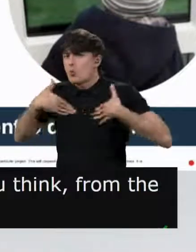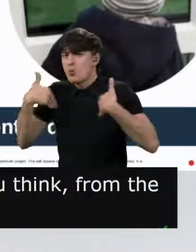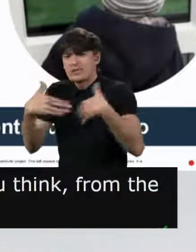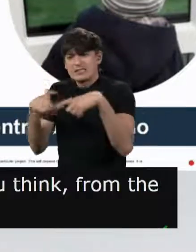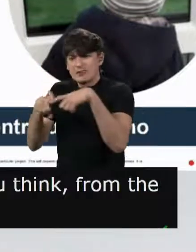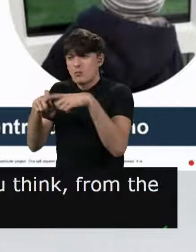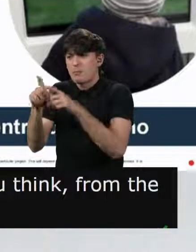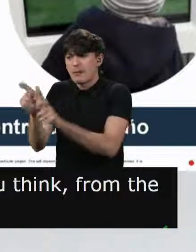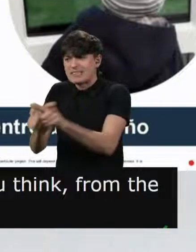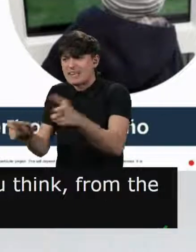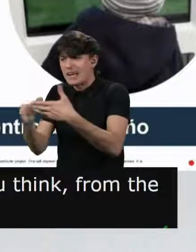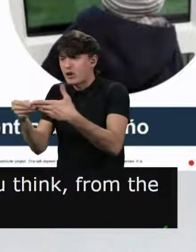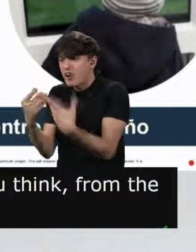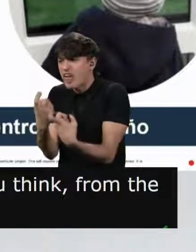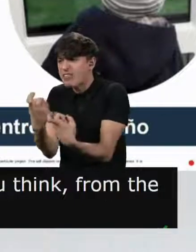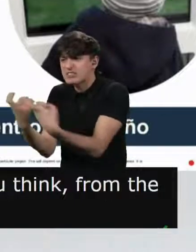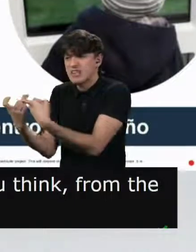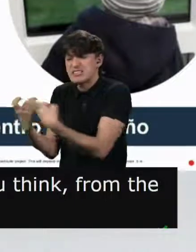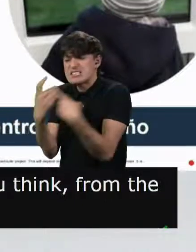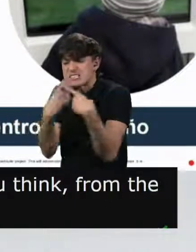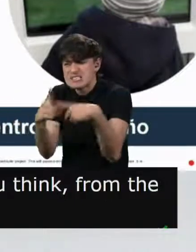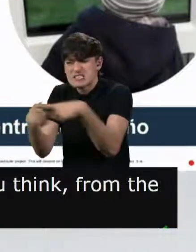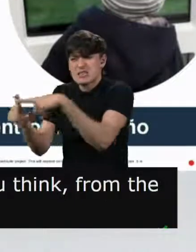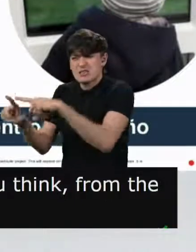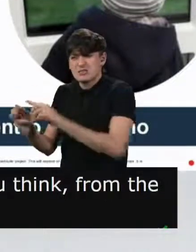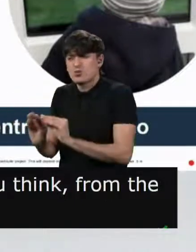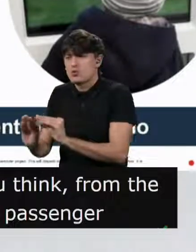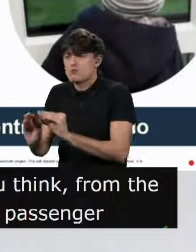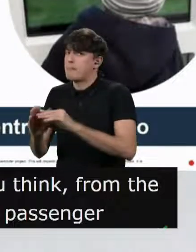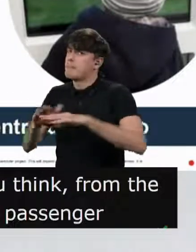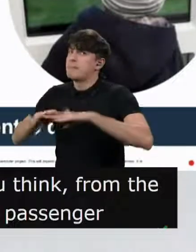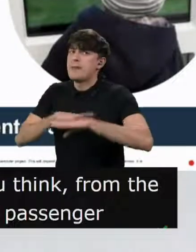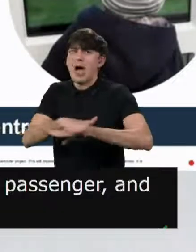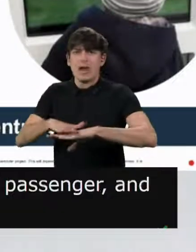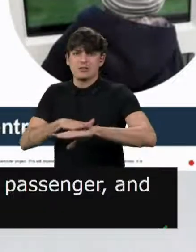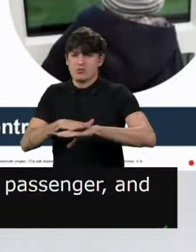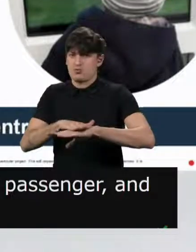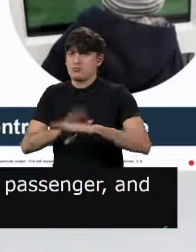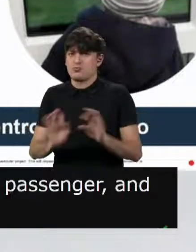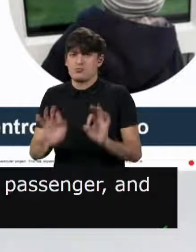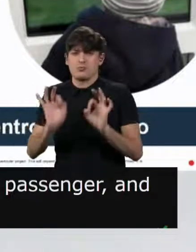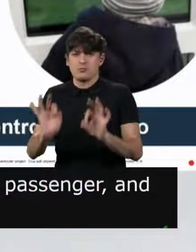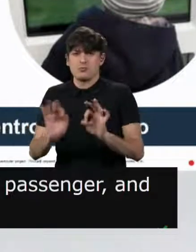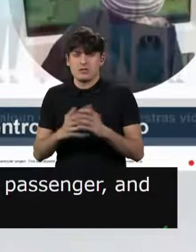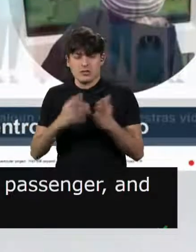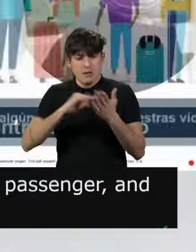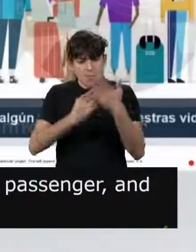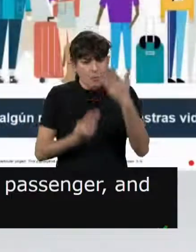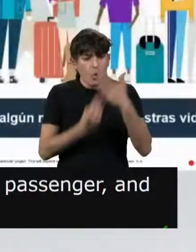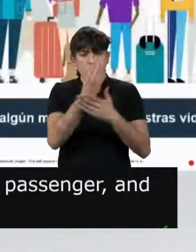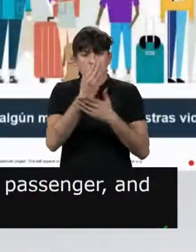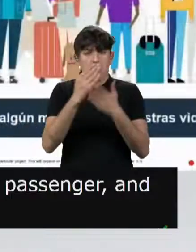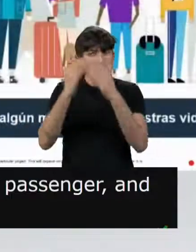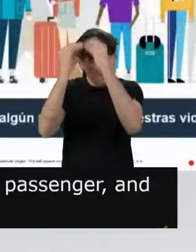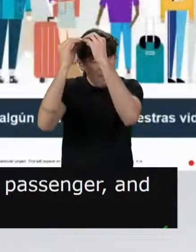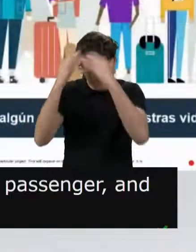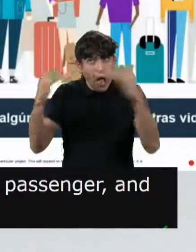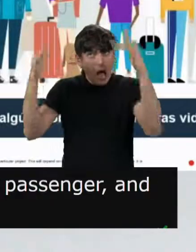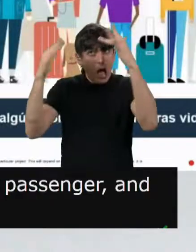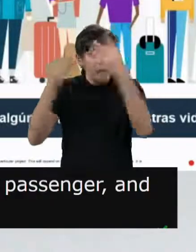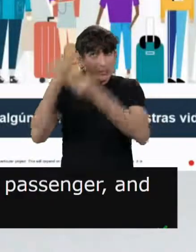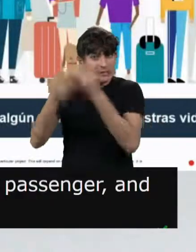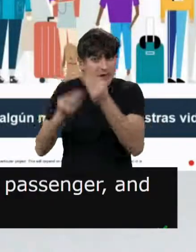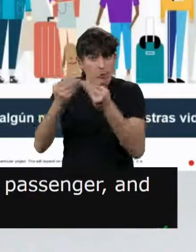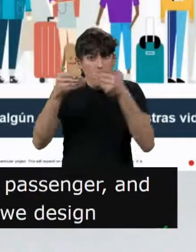passenger, and all the related needs of passengers is basic when we design our